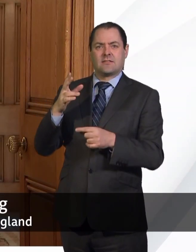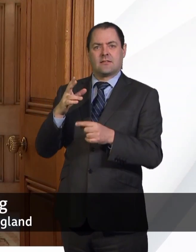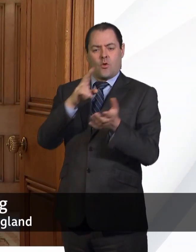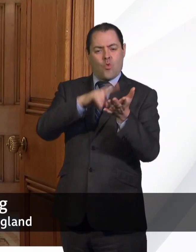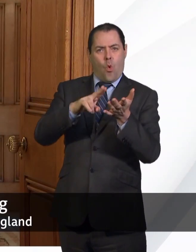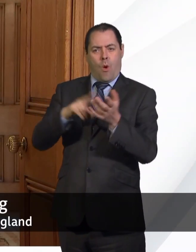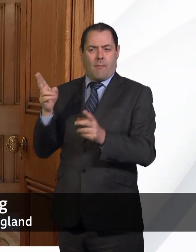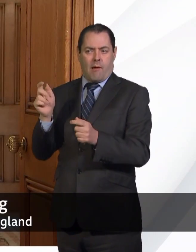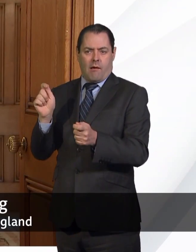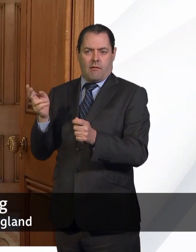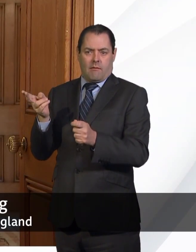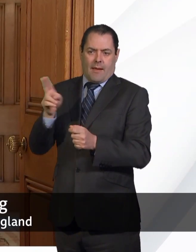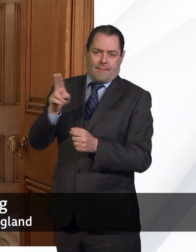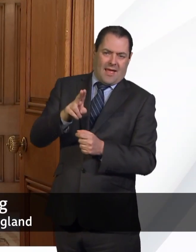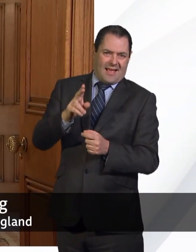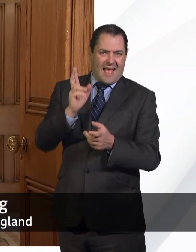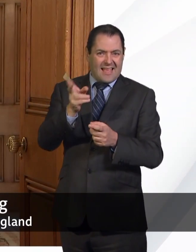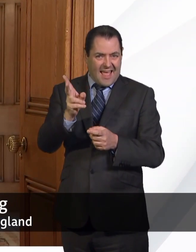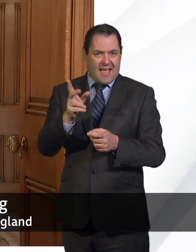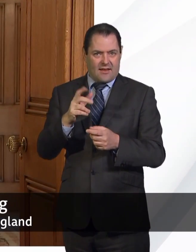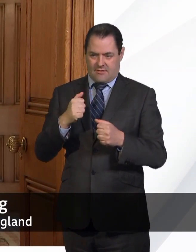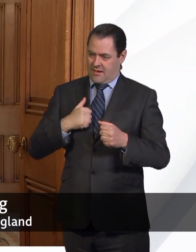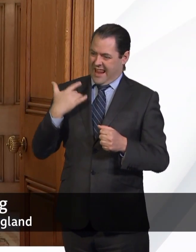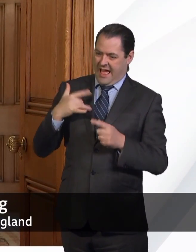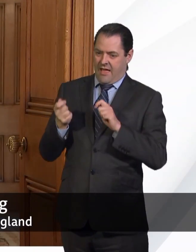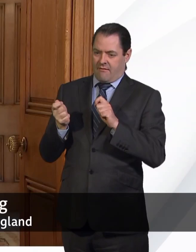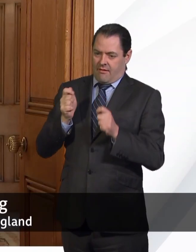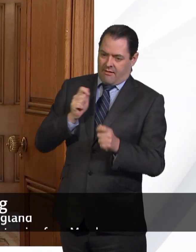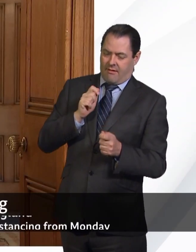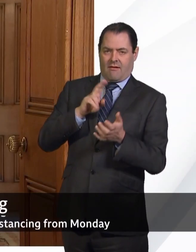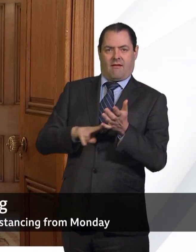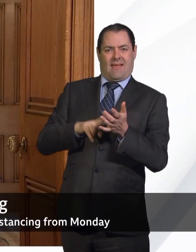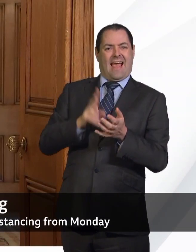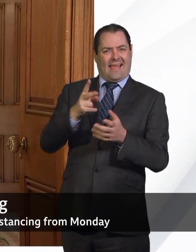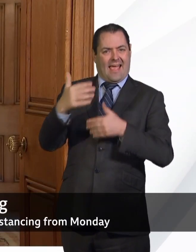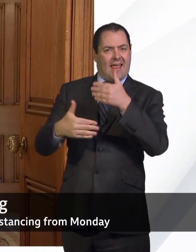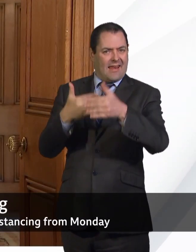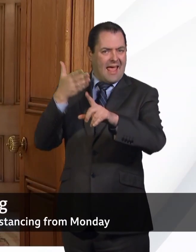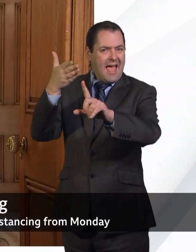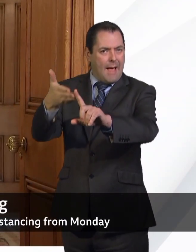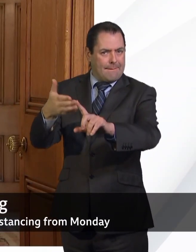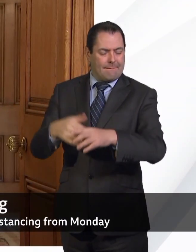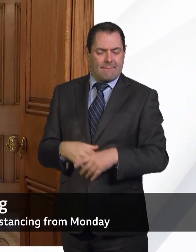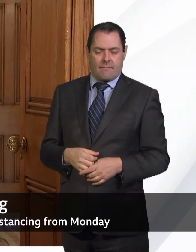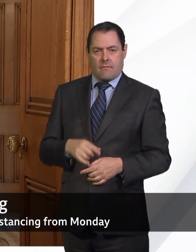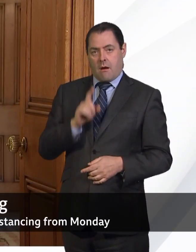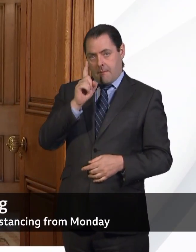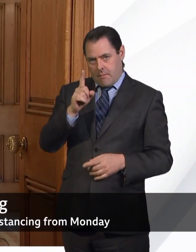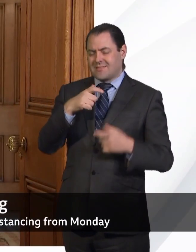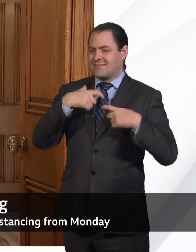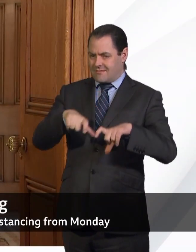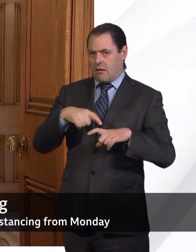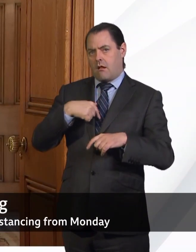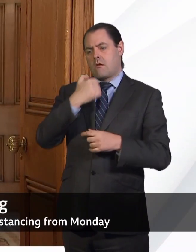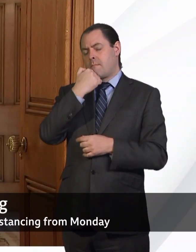begin returning to their way of life. But I want to reaffirm that fundamental commitment to the British